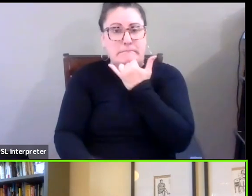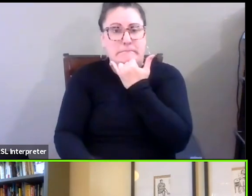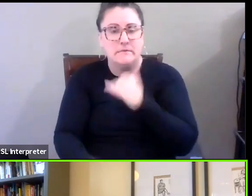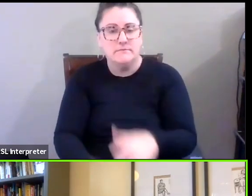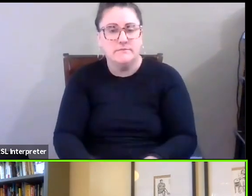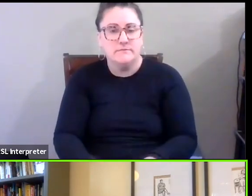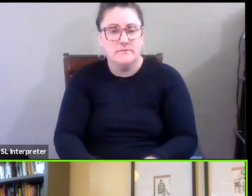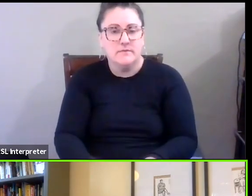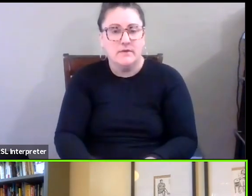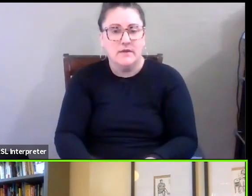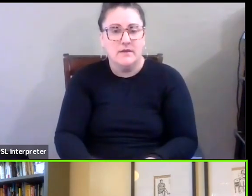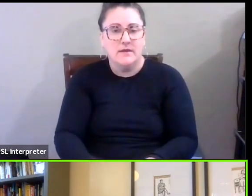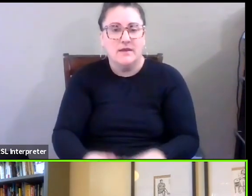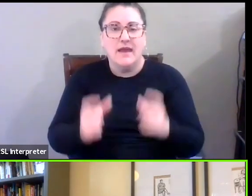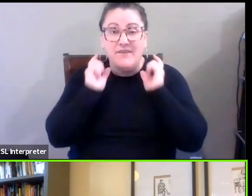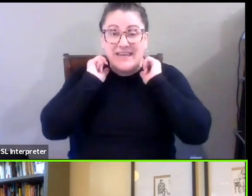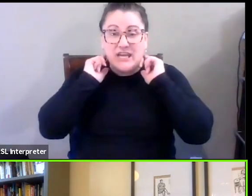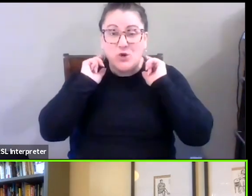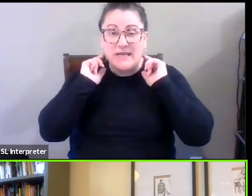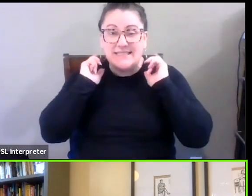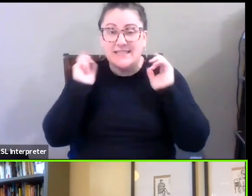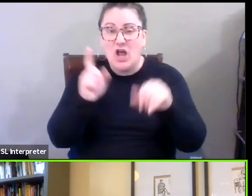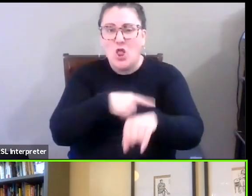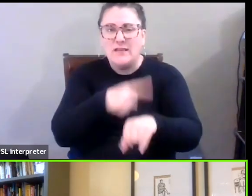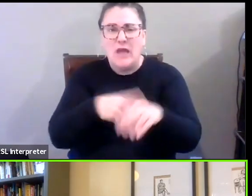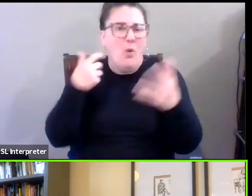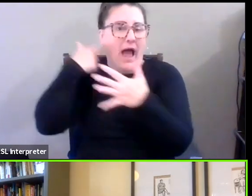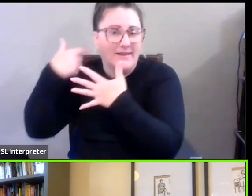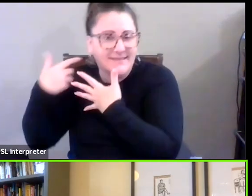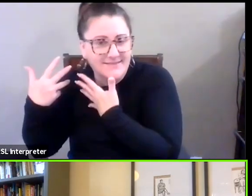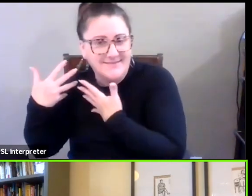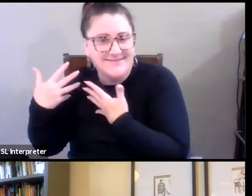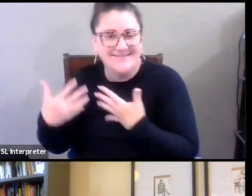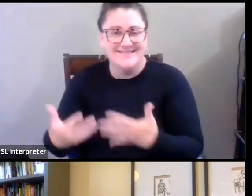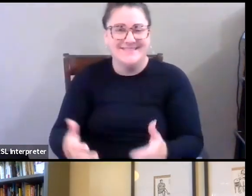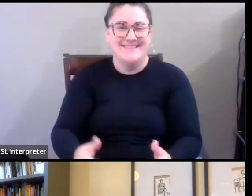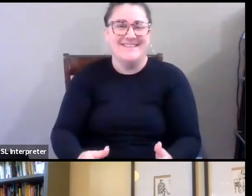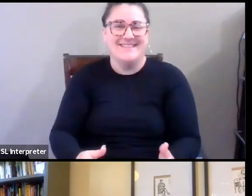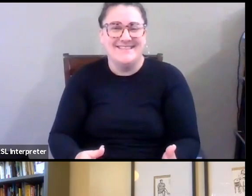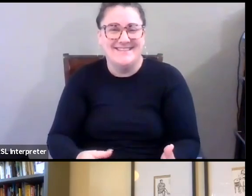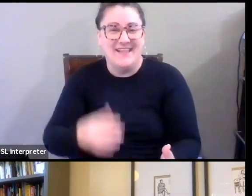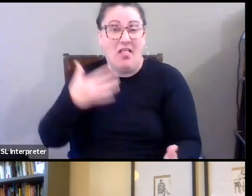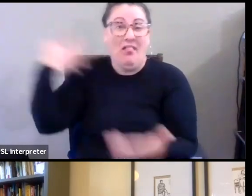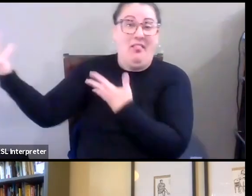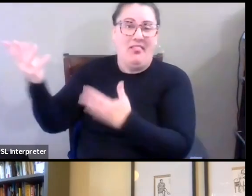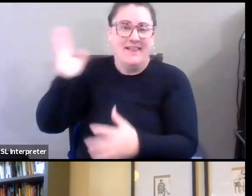I haven't worn earrings in so long. I'm like, what is this thing?